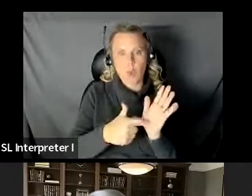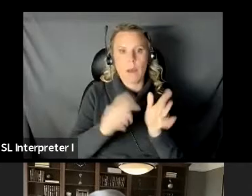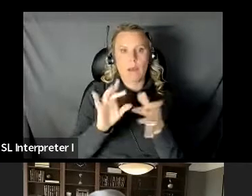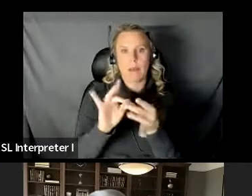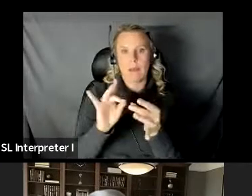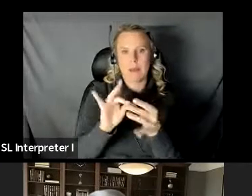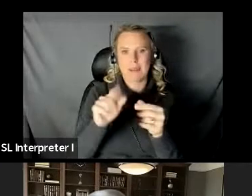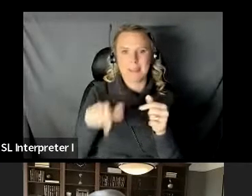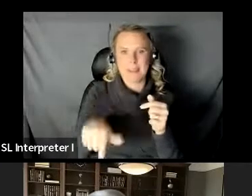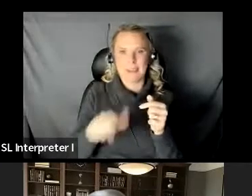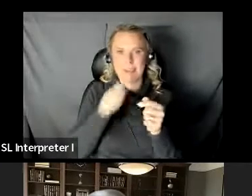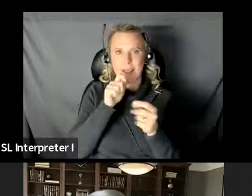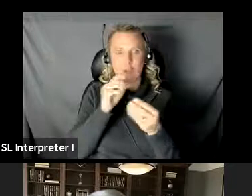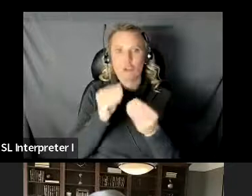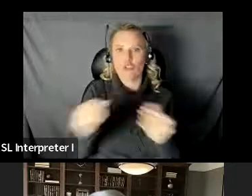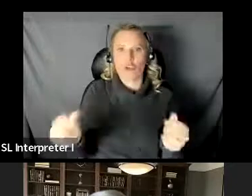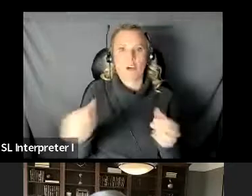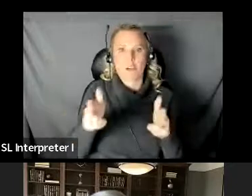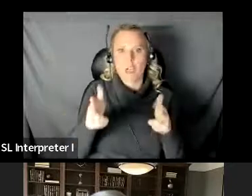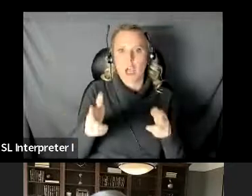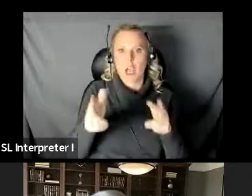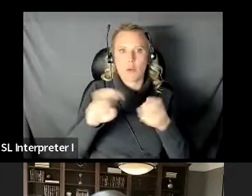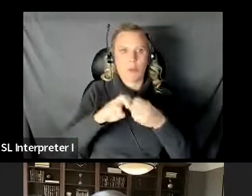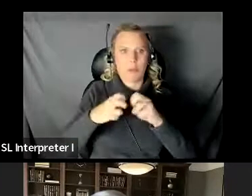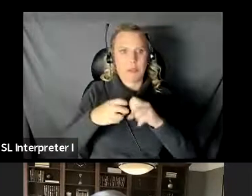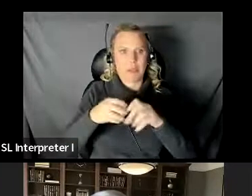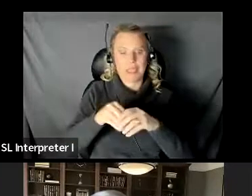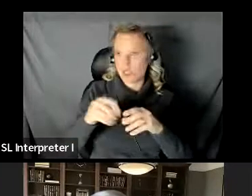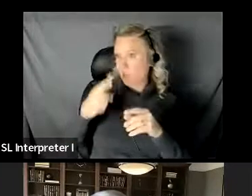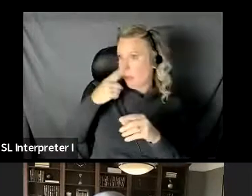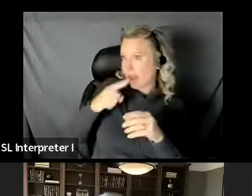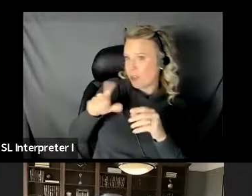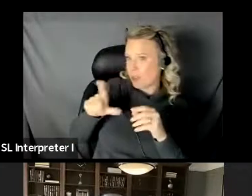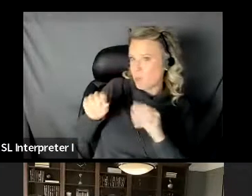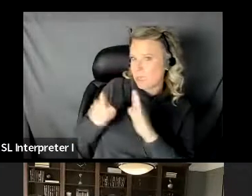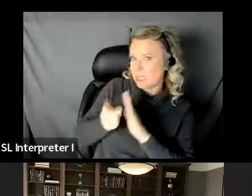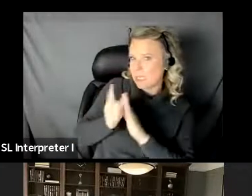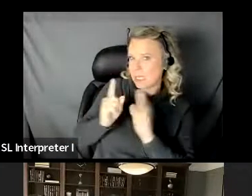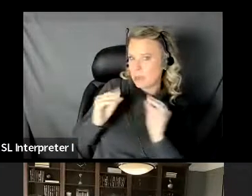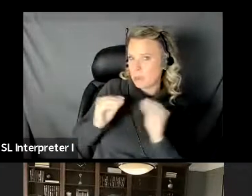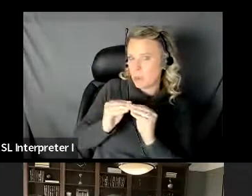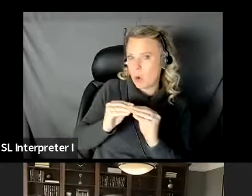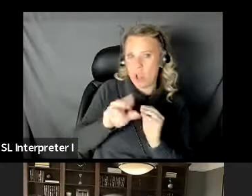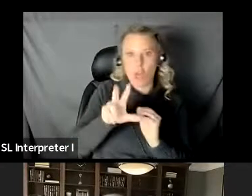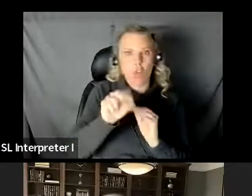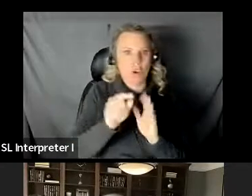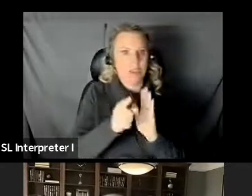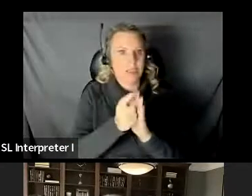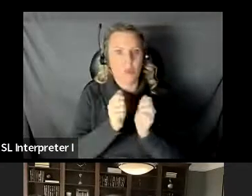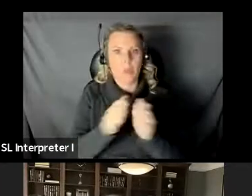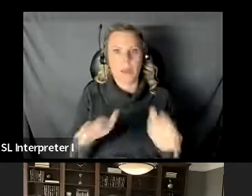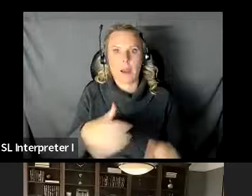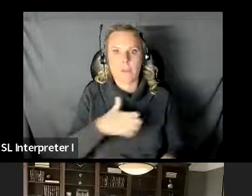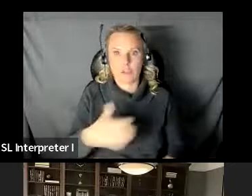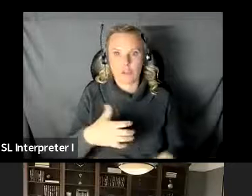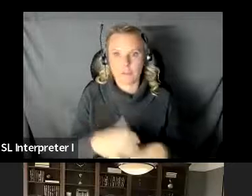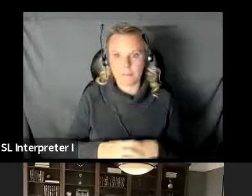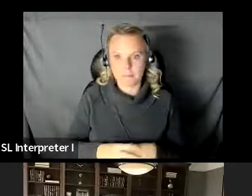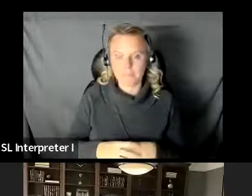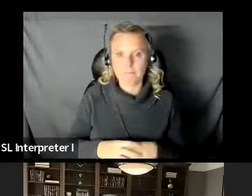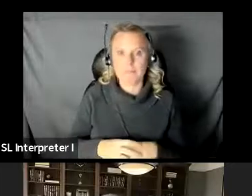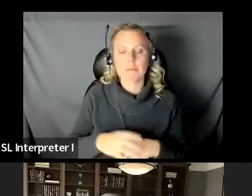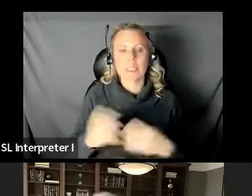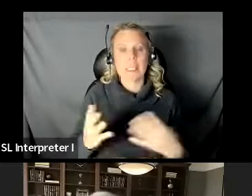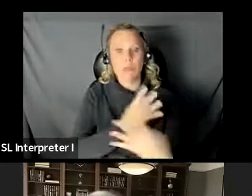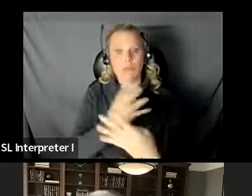about this is not going to solve gun problems in our city. Can I just have 20 more seconds? 30 seconds without objection.